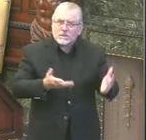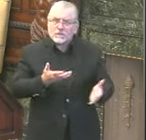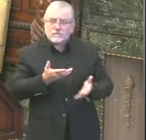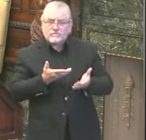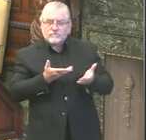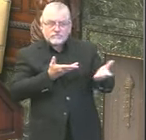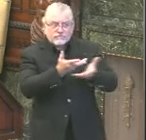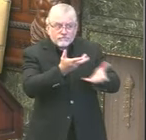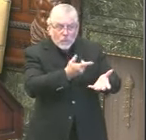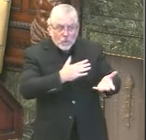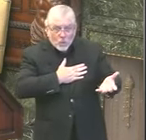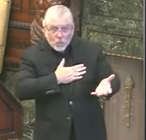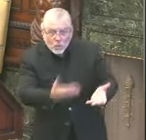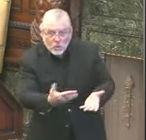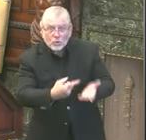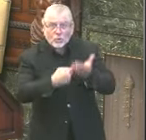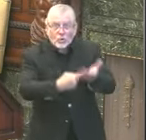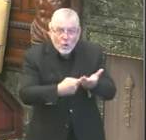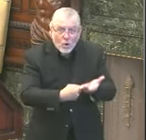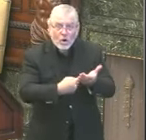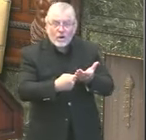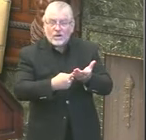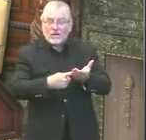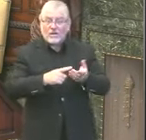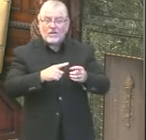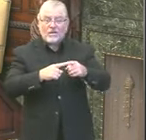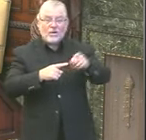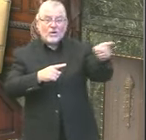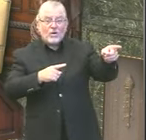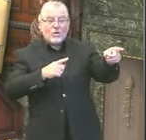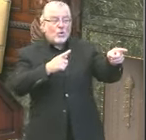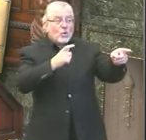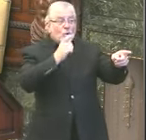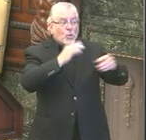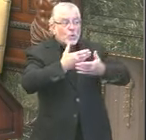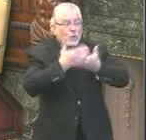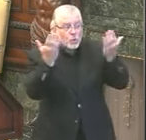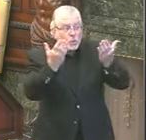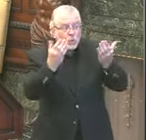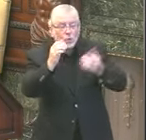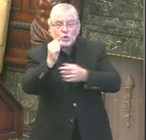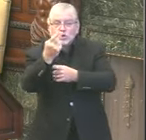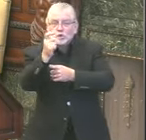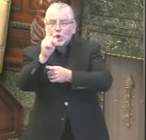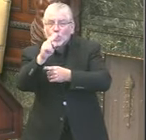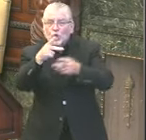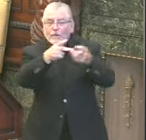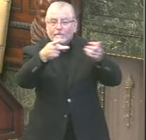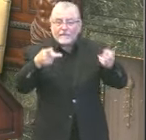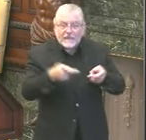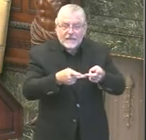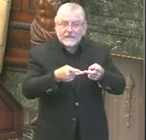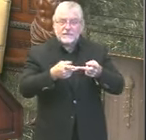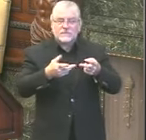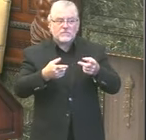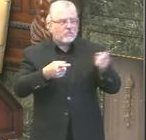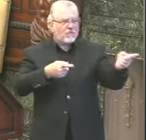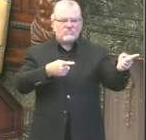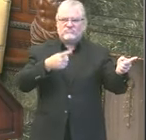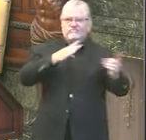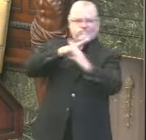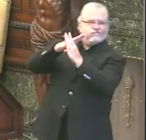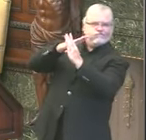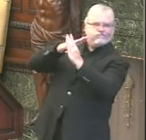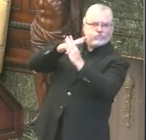trying to engage individual unsheltered folks to offer the services, and have been kind of intercepted or interrupted by the people organizing the